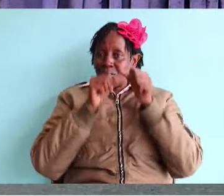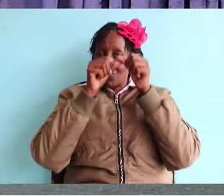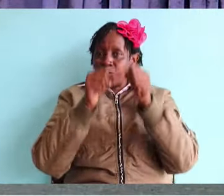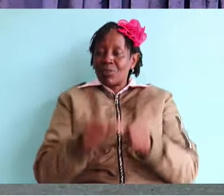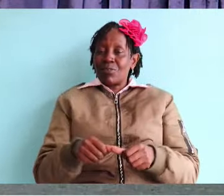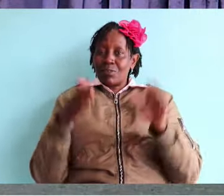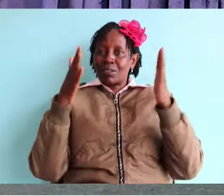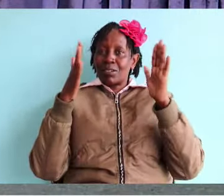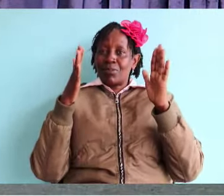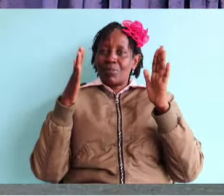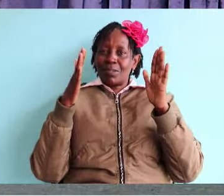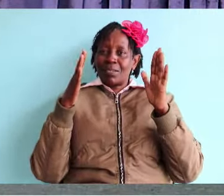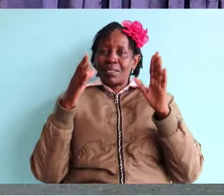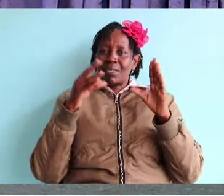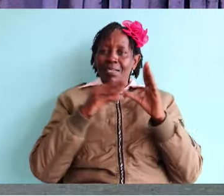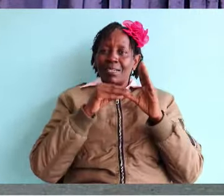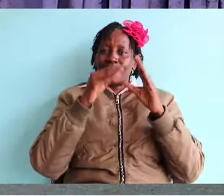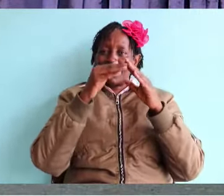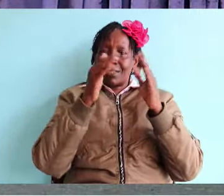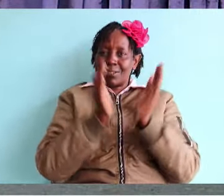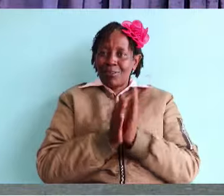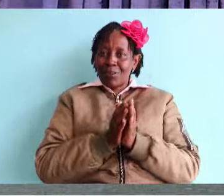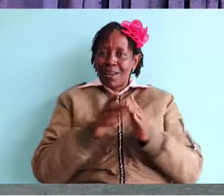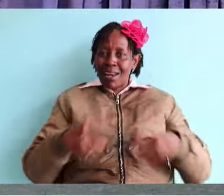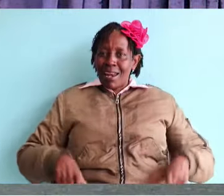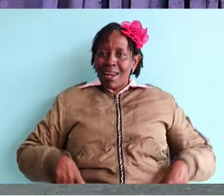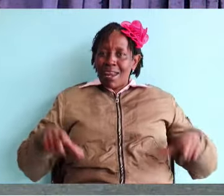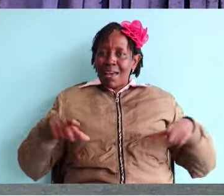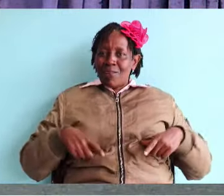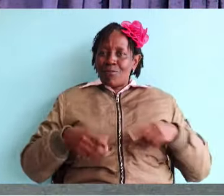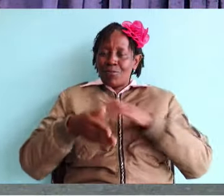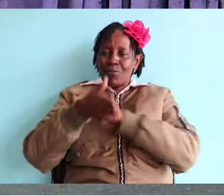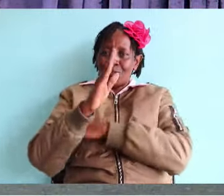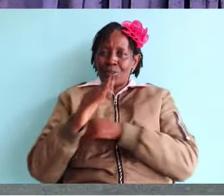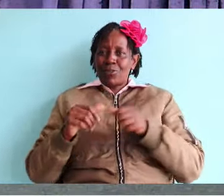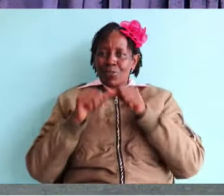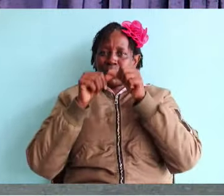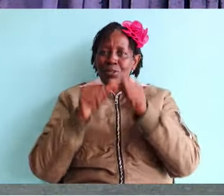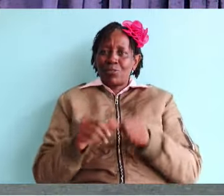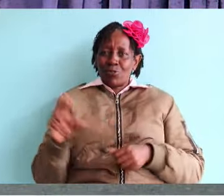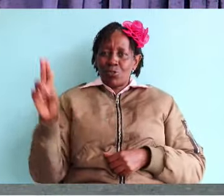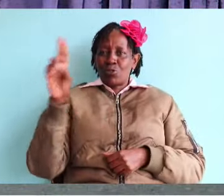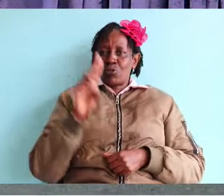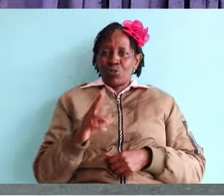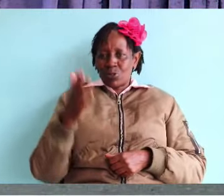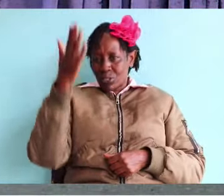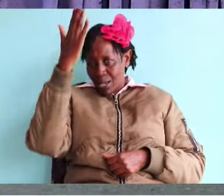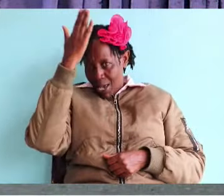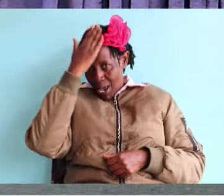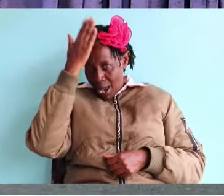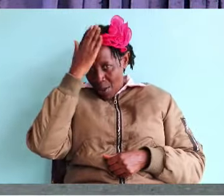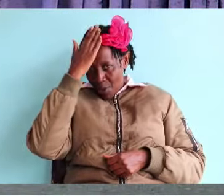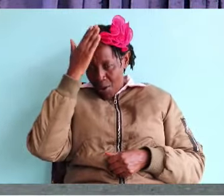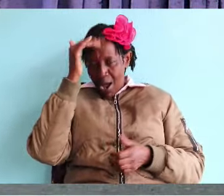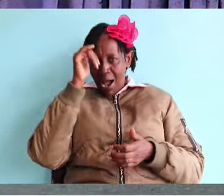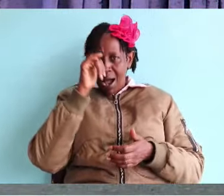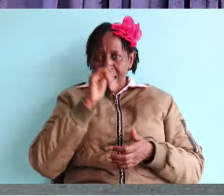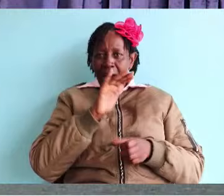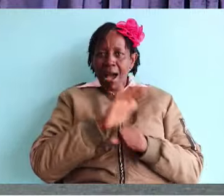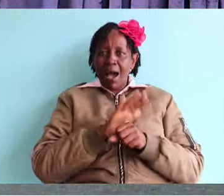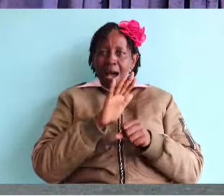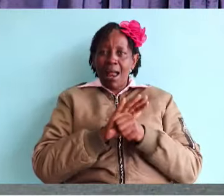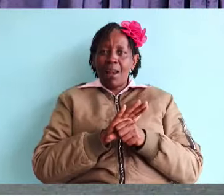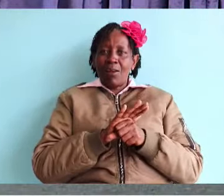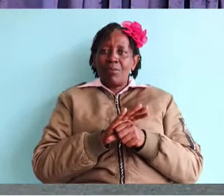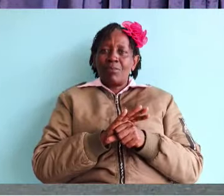that even at this time, God is using him with this kind of humility. You can see what he expresses there and